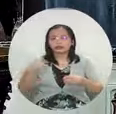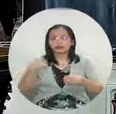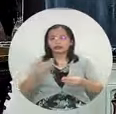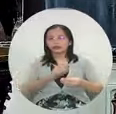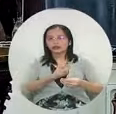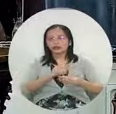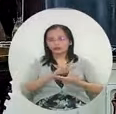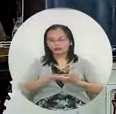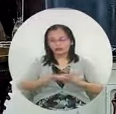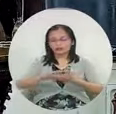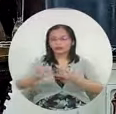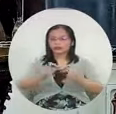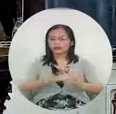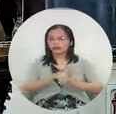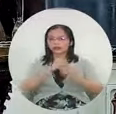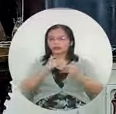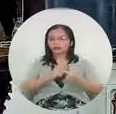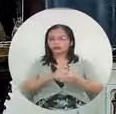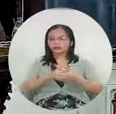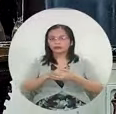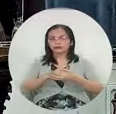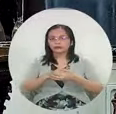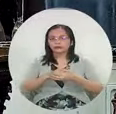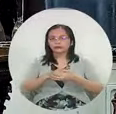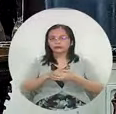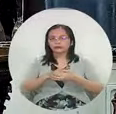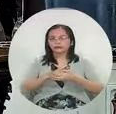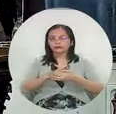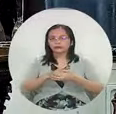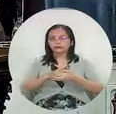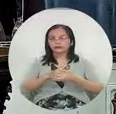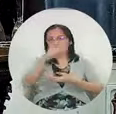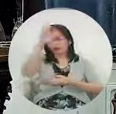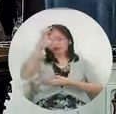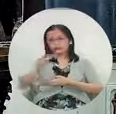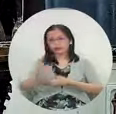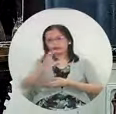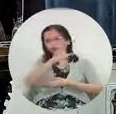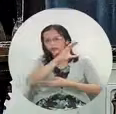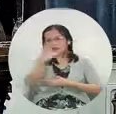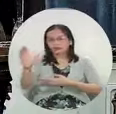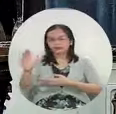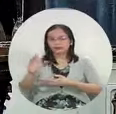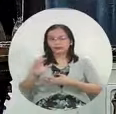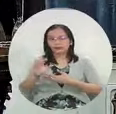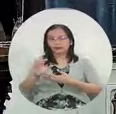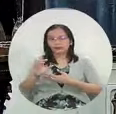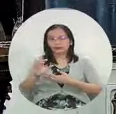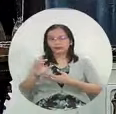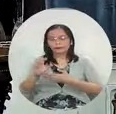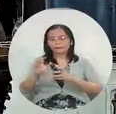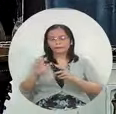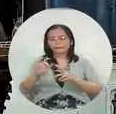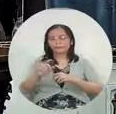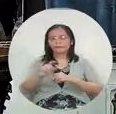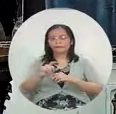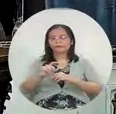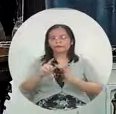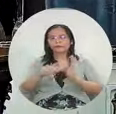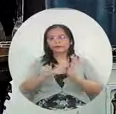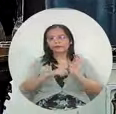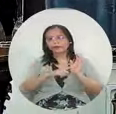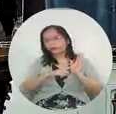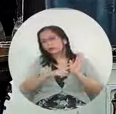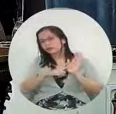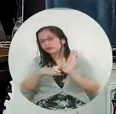that he really cares for you. The cross is the summary of how God cares for you